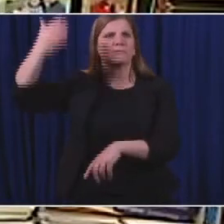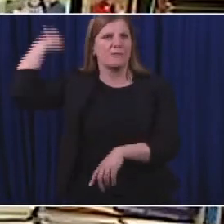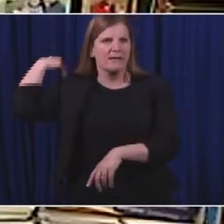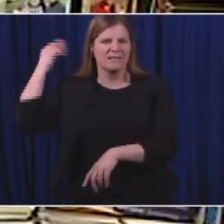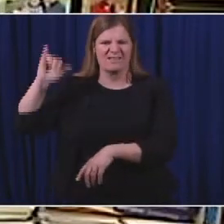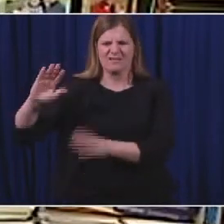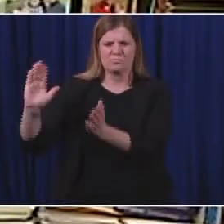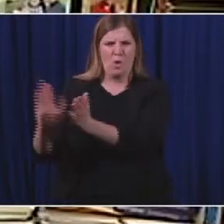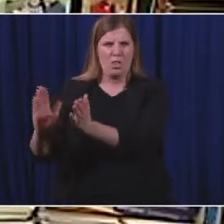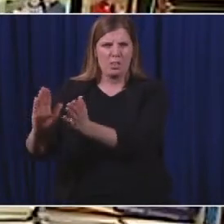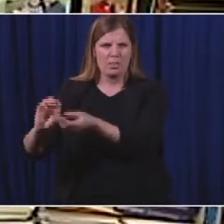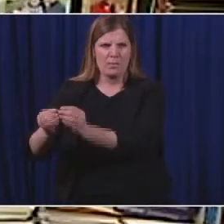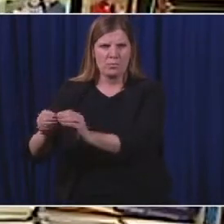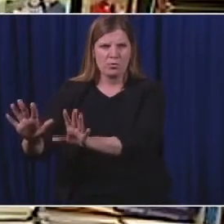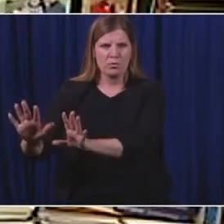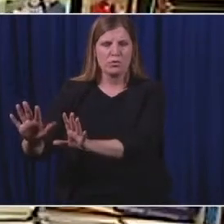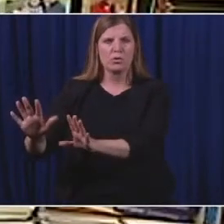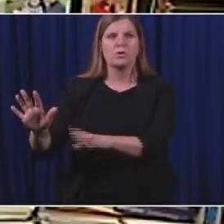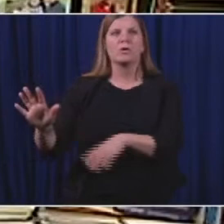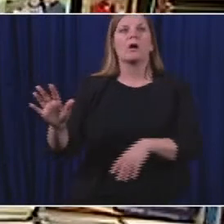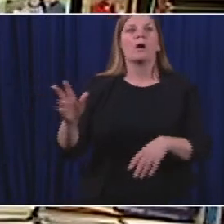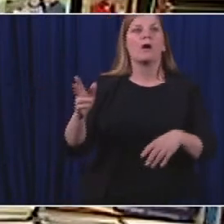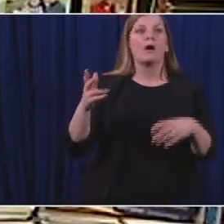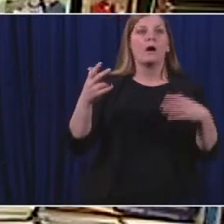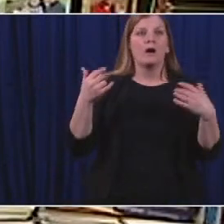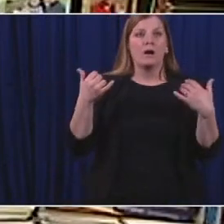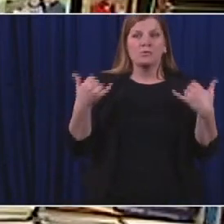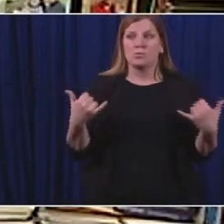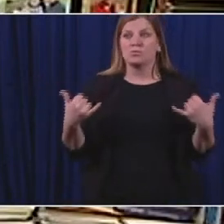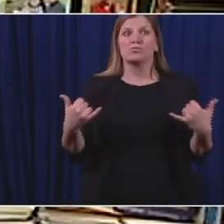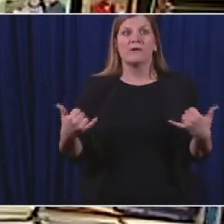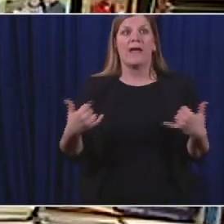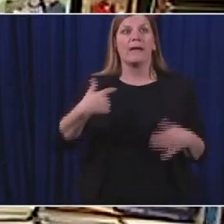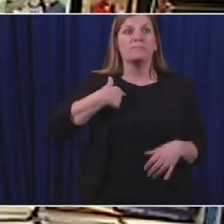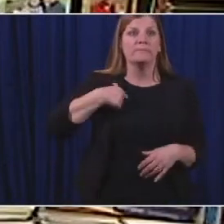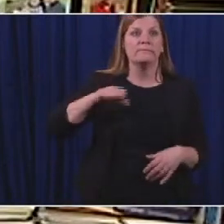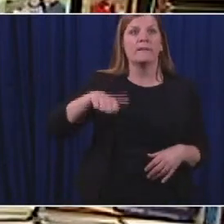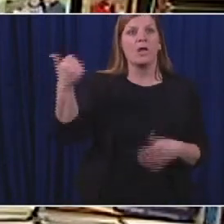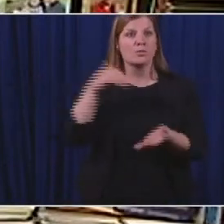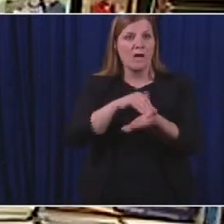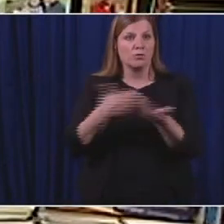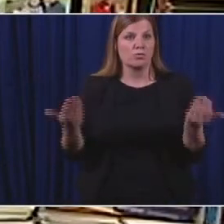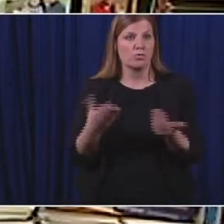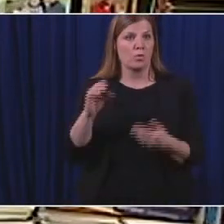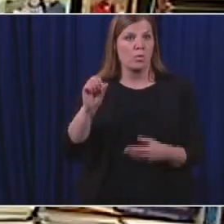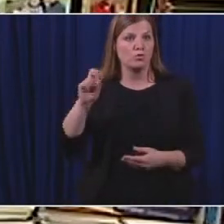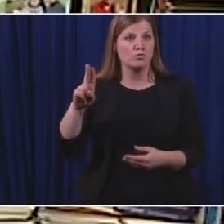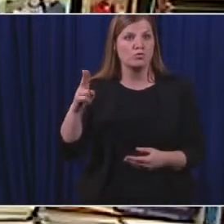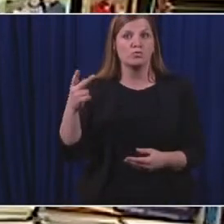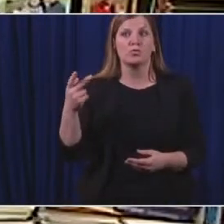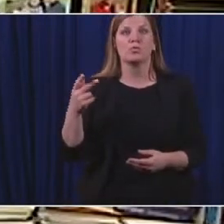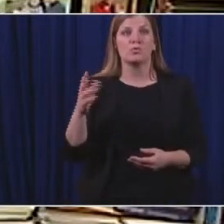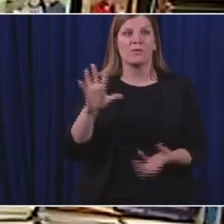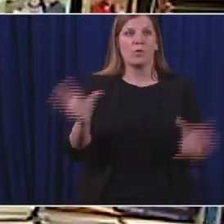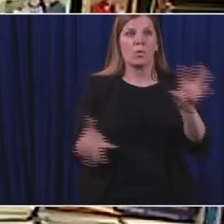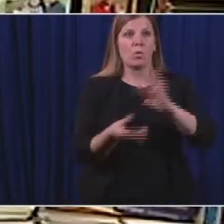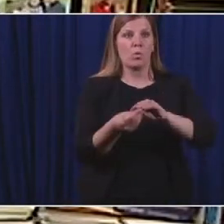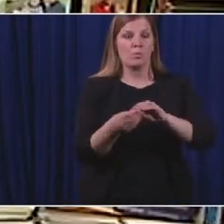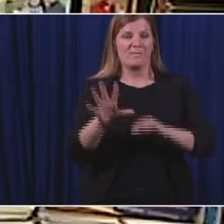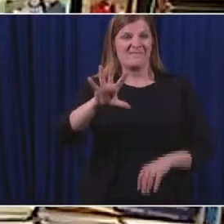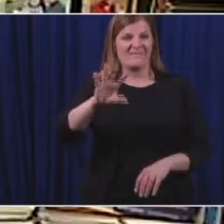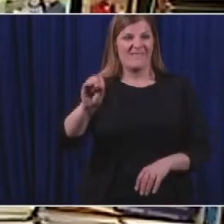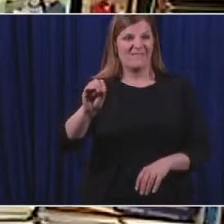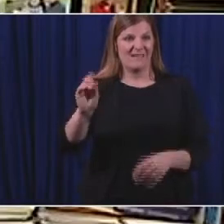point, as we've today, between Dr. Lofgren's and my institution, we've had 50 people in the state